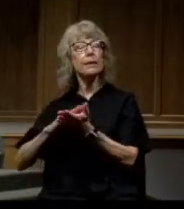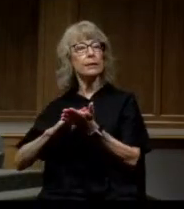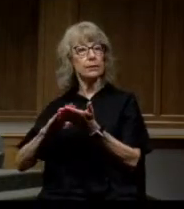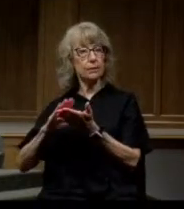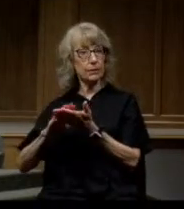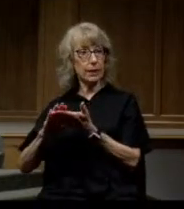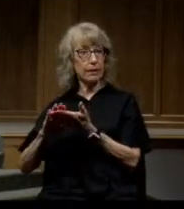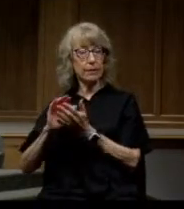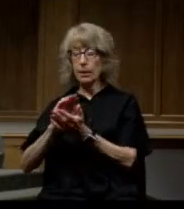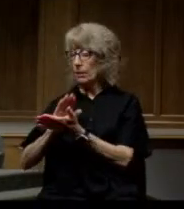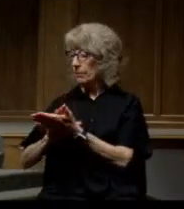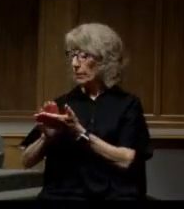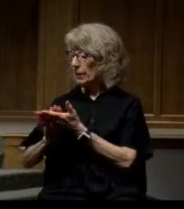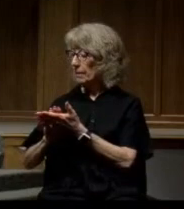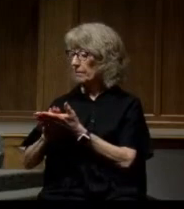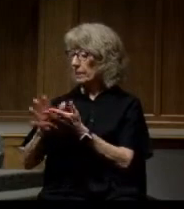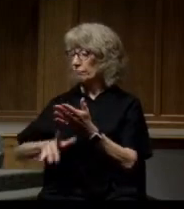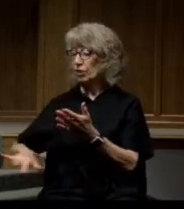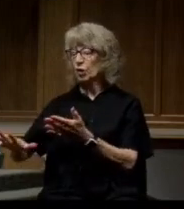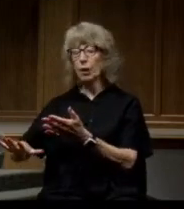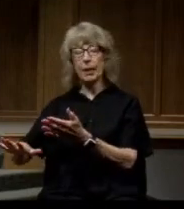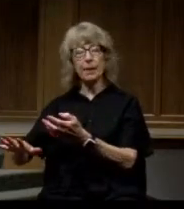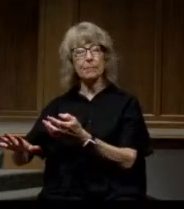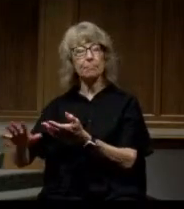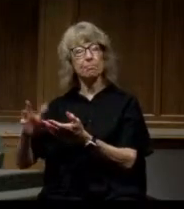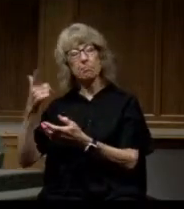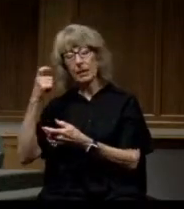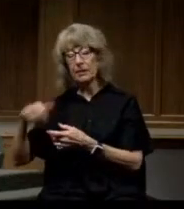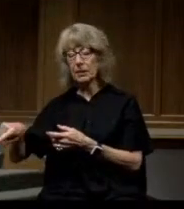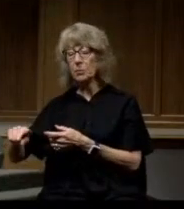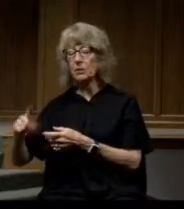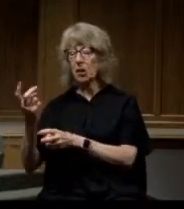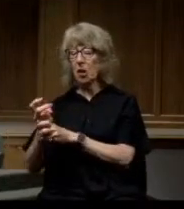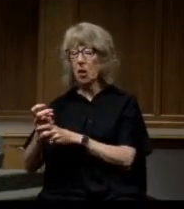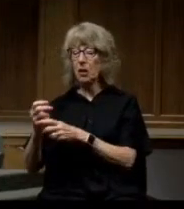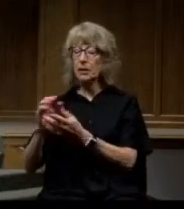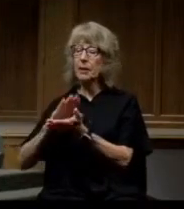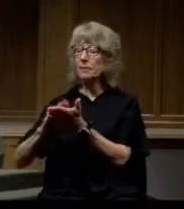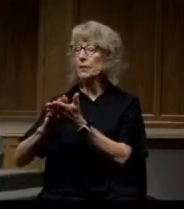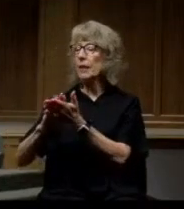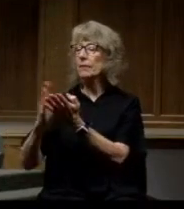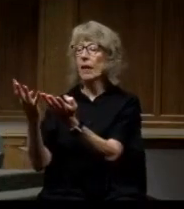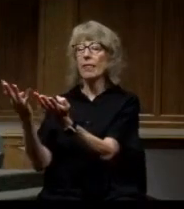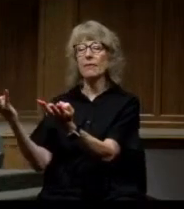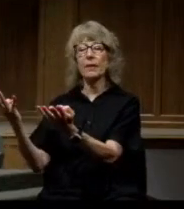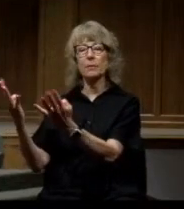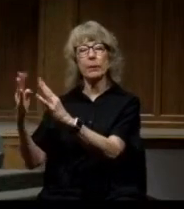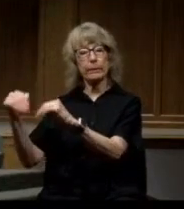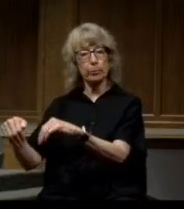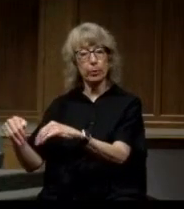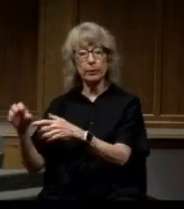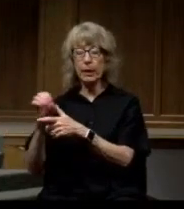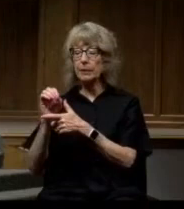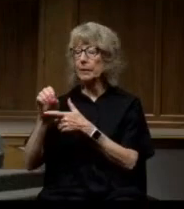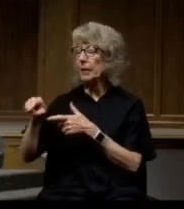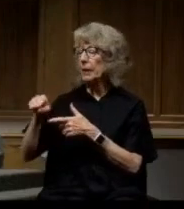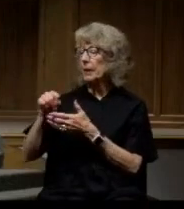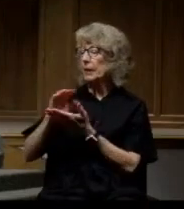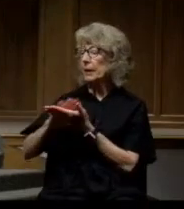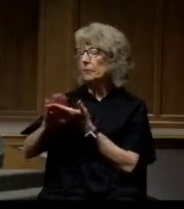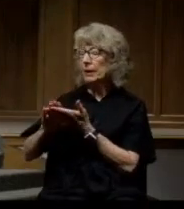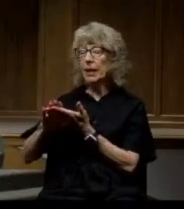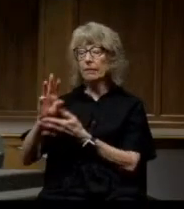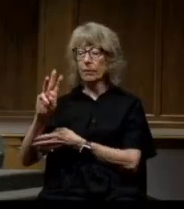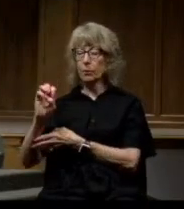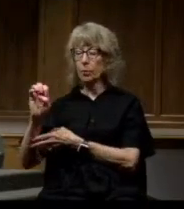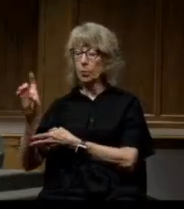forgave the ground for being hard. He forgave the fence for breaking down. He forgave the weeds for coming back.